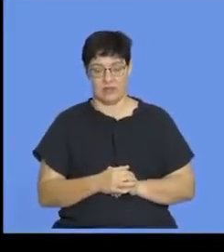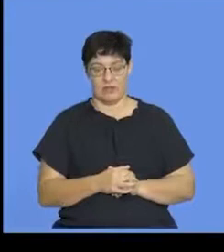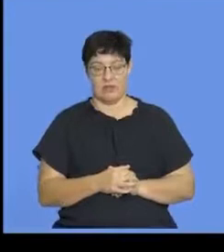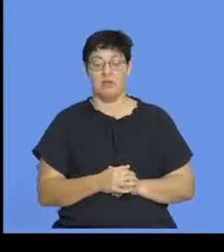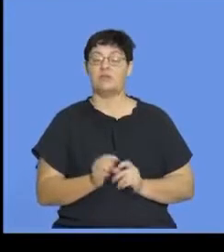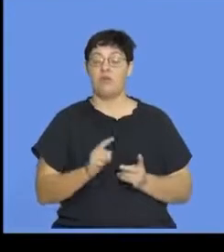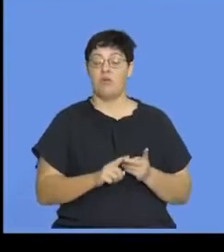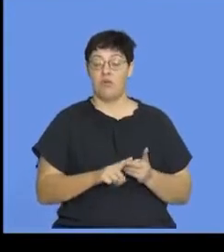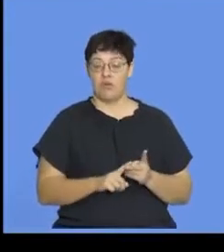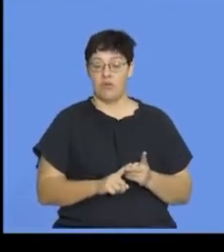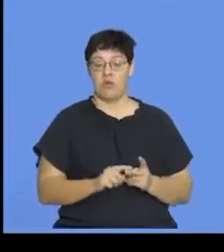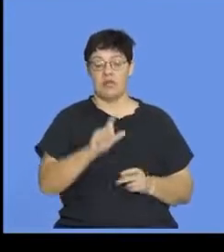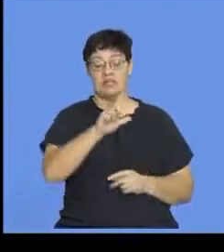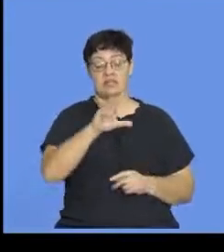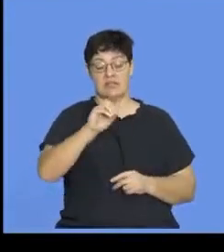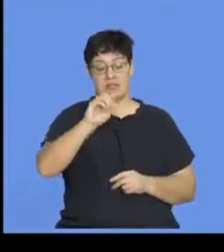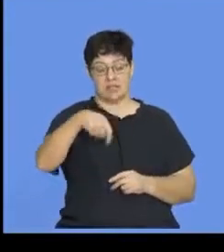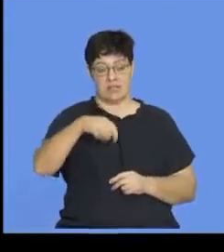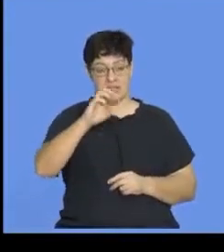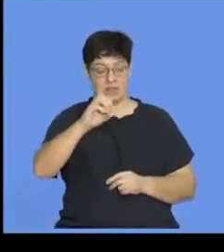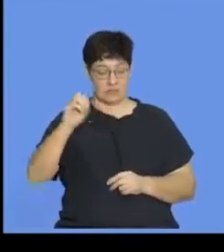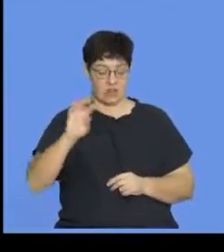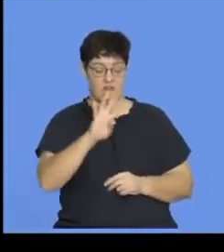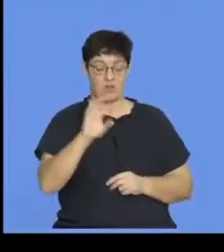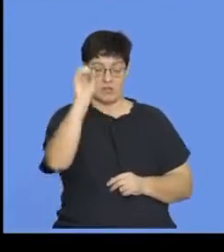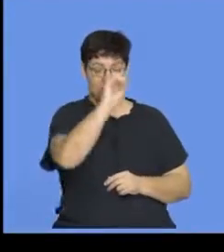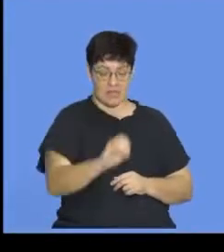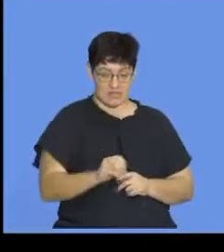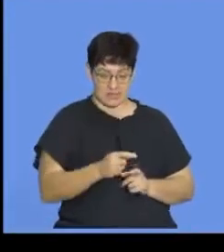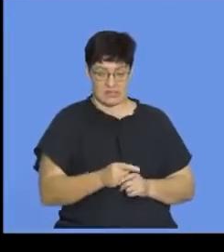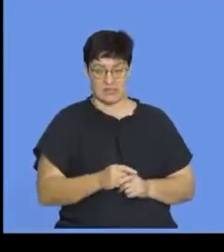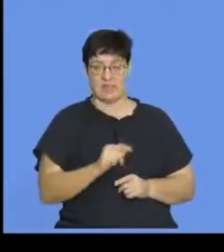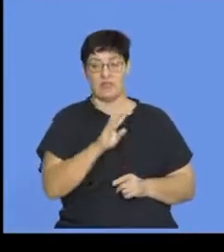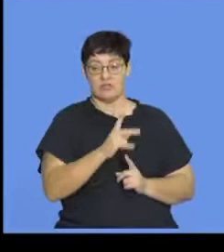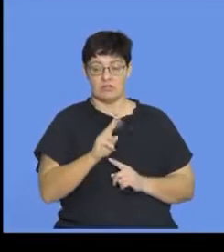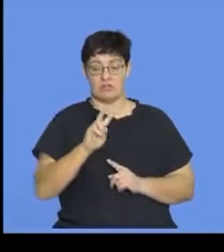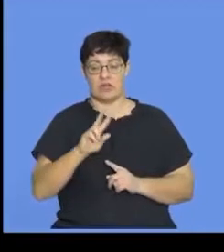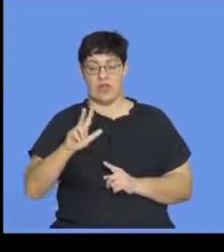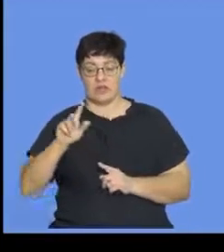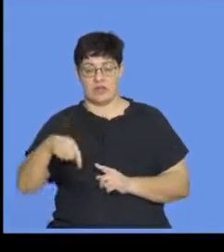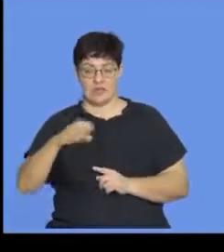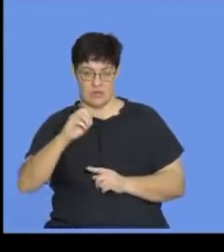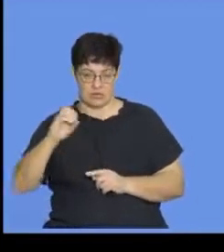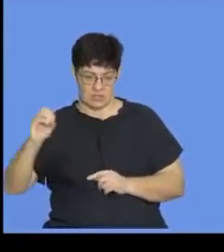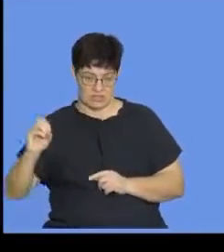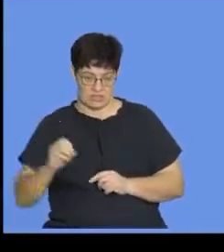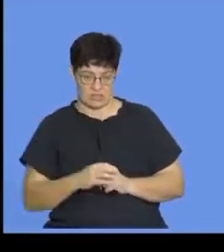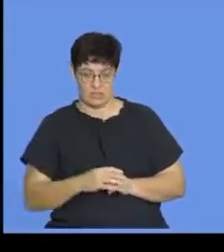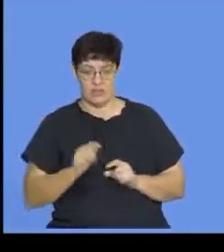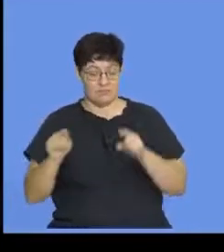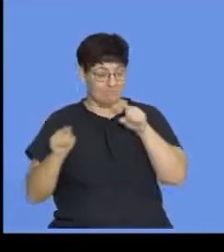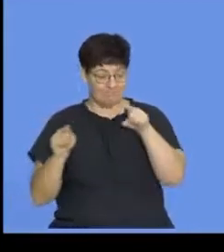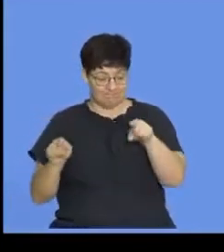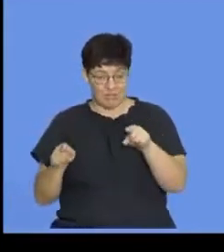your 70,000, 40% of 70,000 will give you your 28,000. That is, these two figures here,